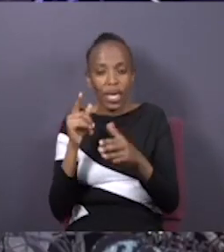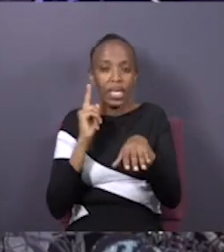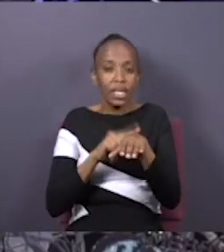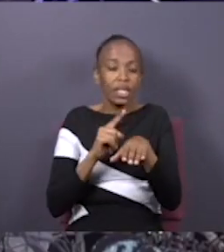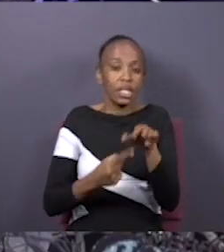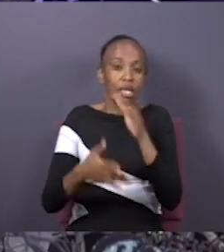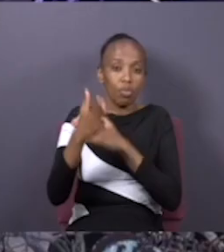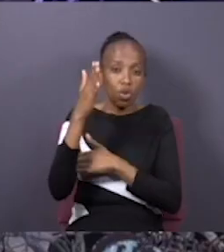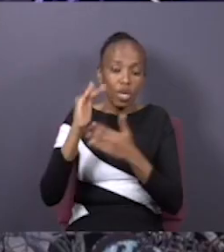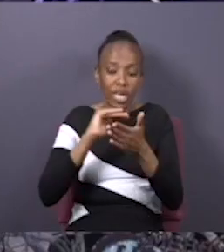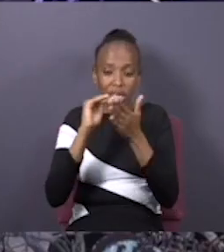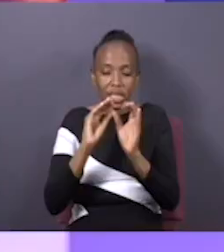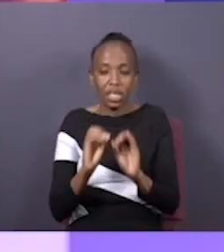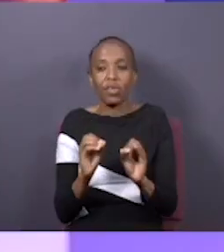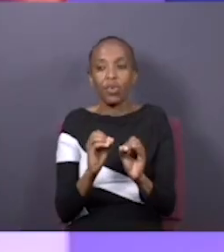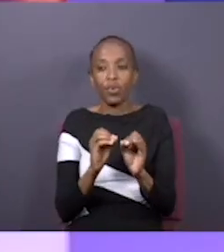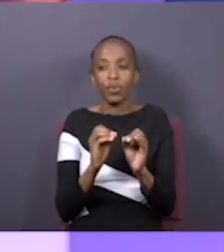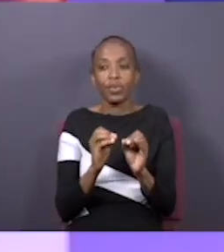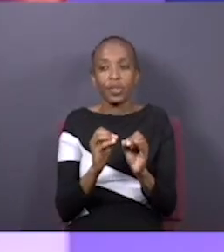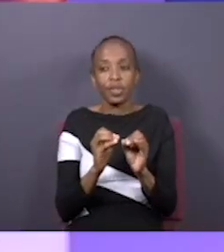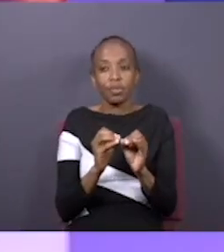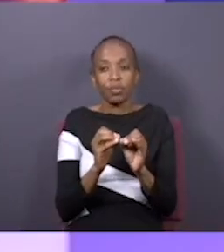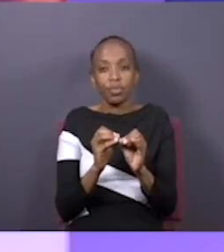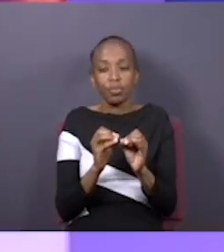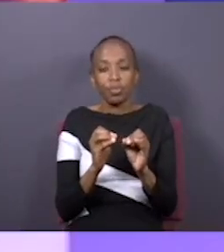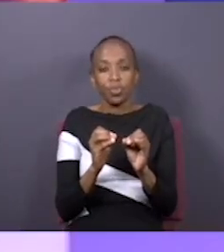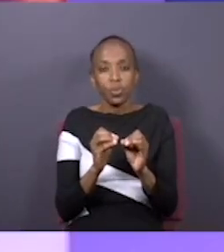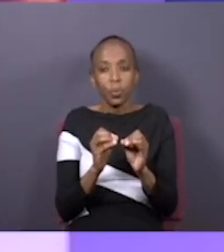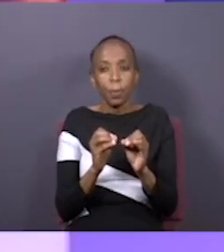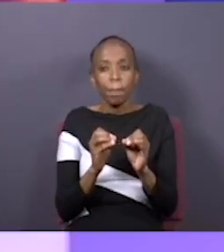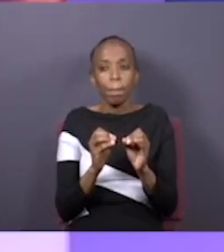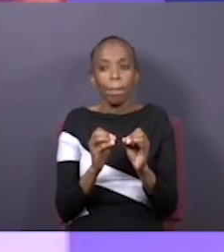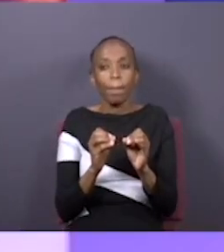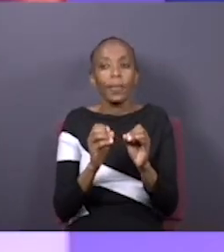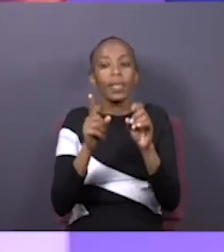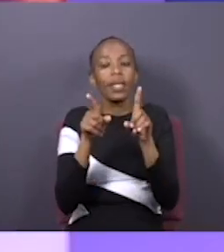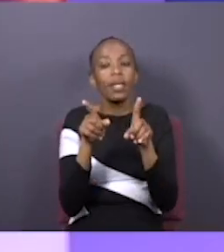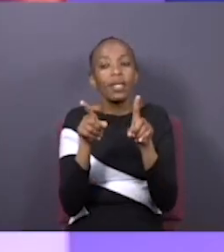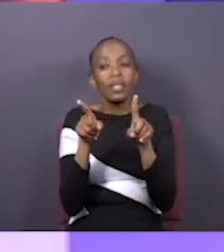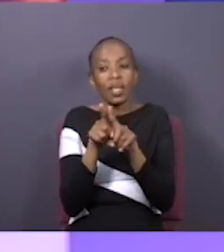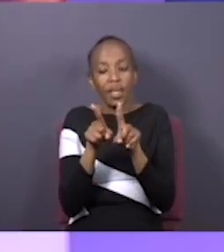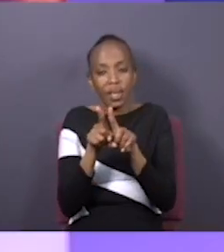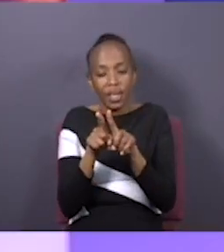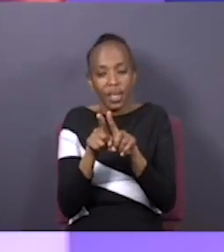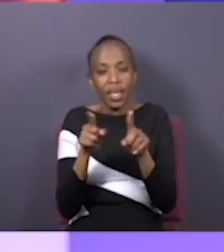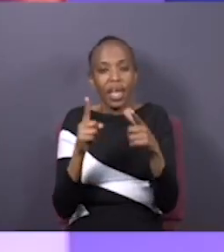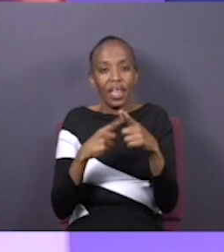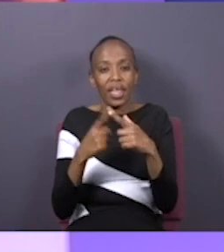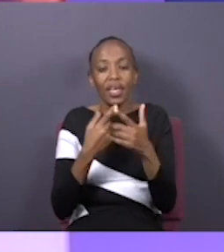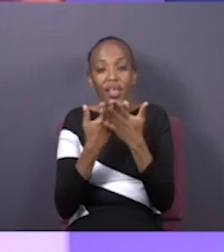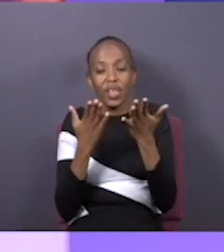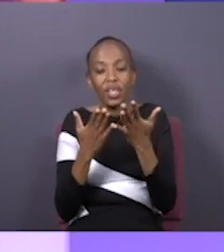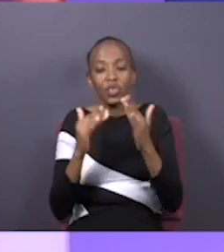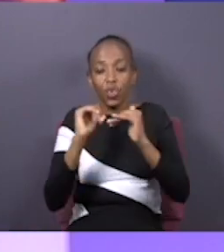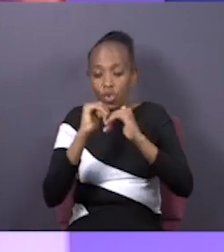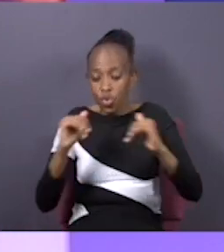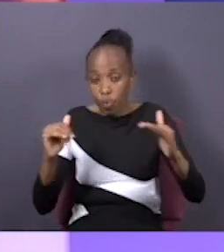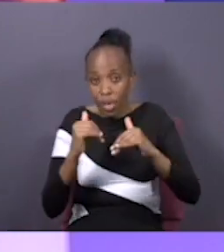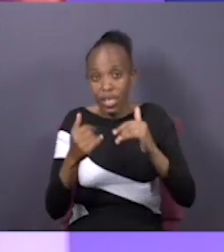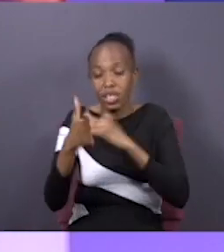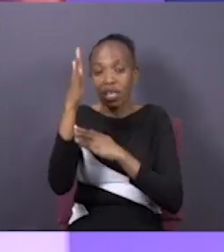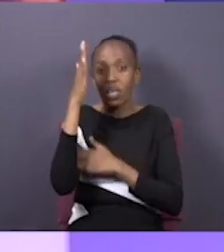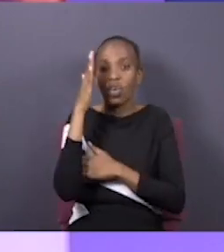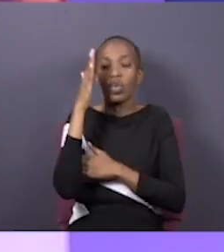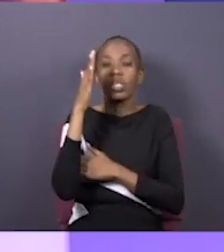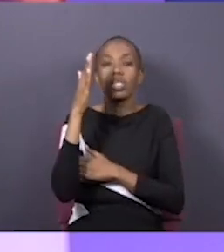when God is not at the center, and I am not quoting Chinua Achebe, then things will fall apart. He is the